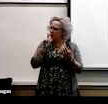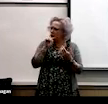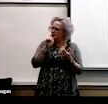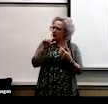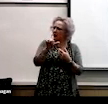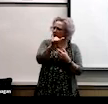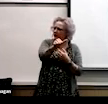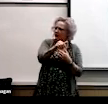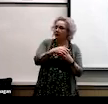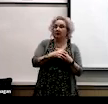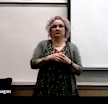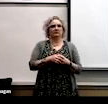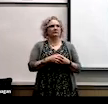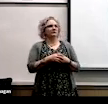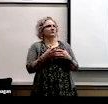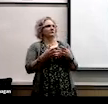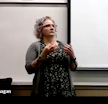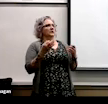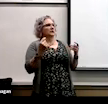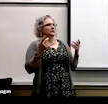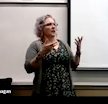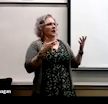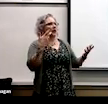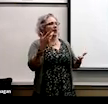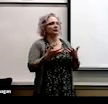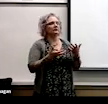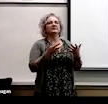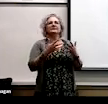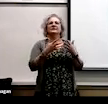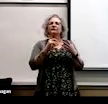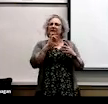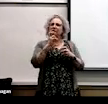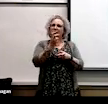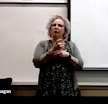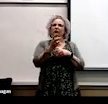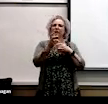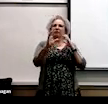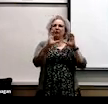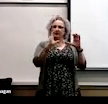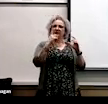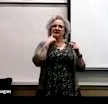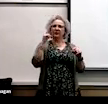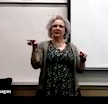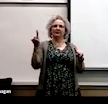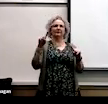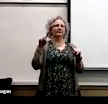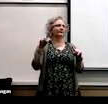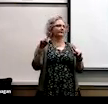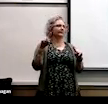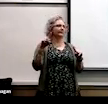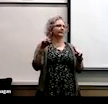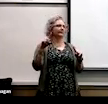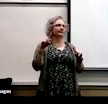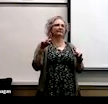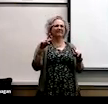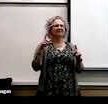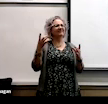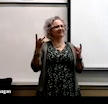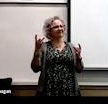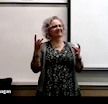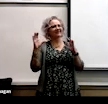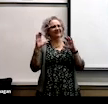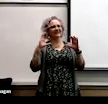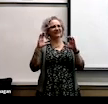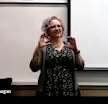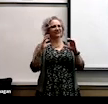really hard conversation if no one has had that conversation with them before. you know, these are tricky